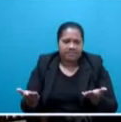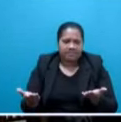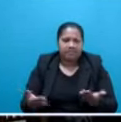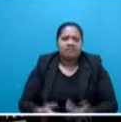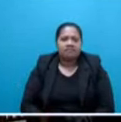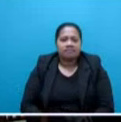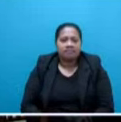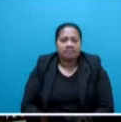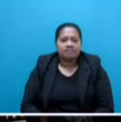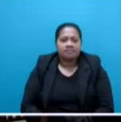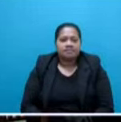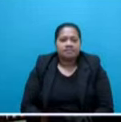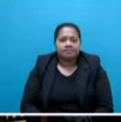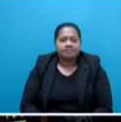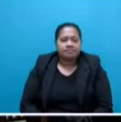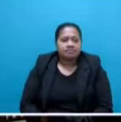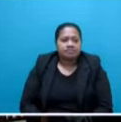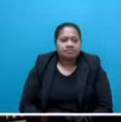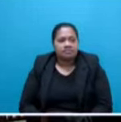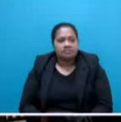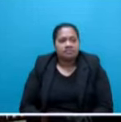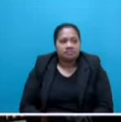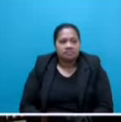You have the floor. But Judge, don't read.